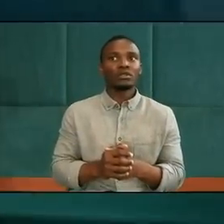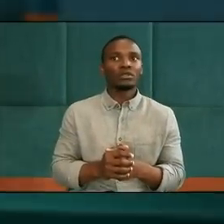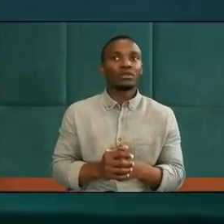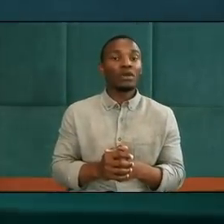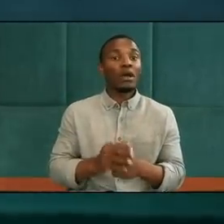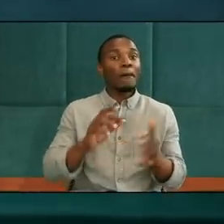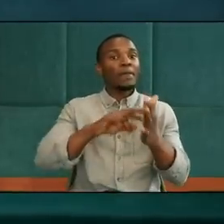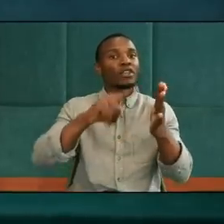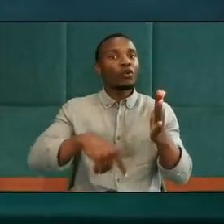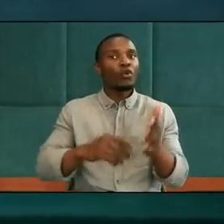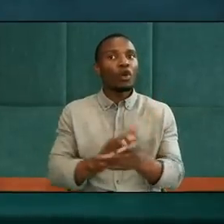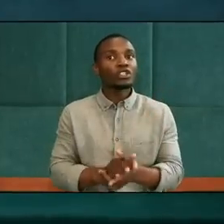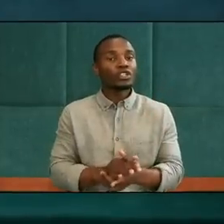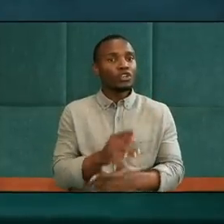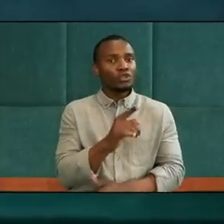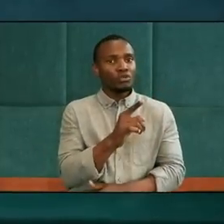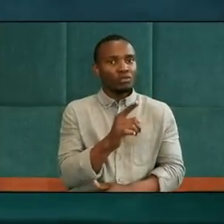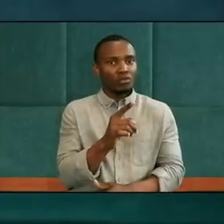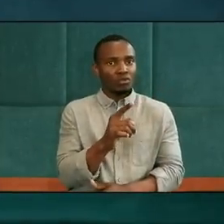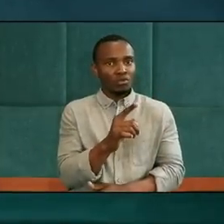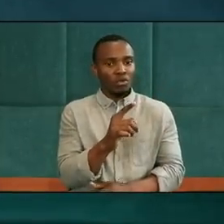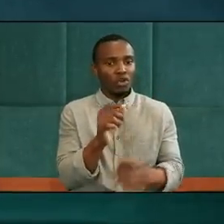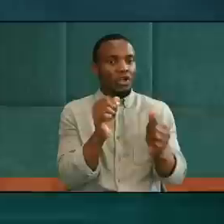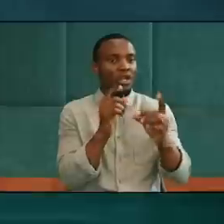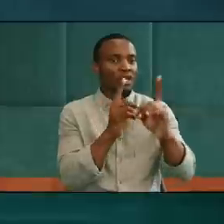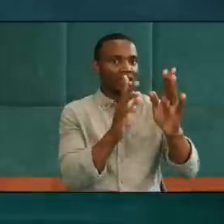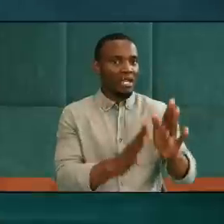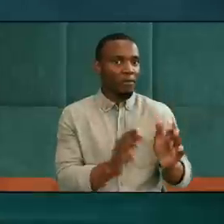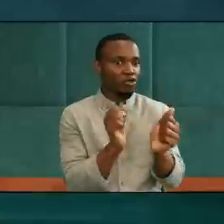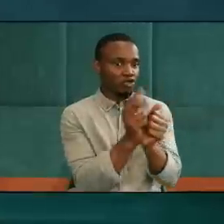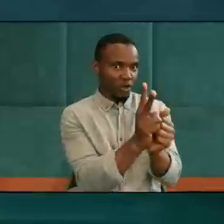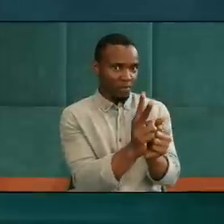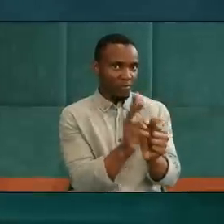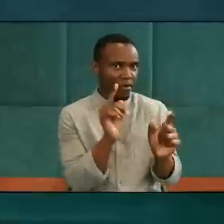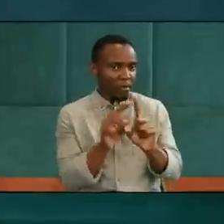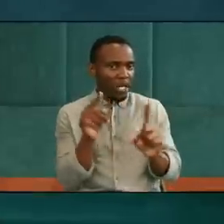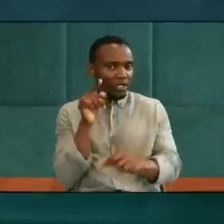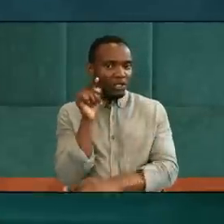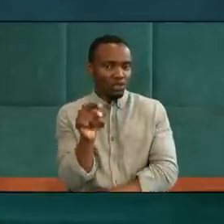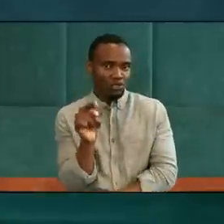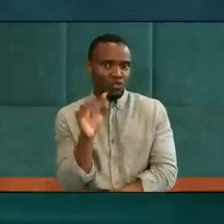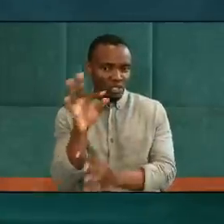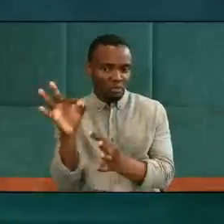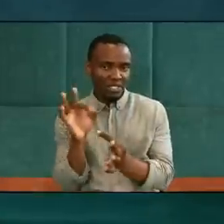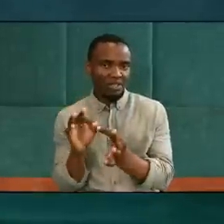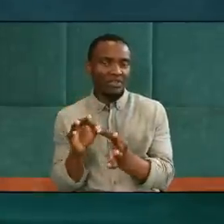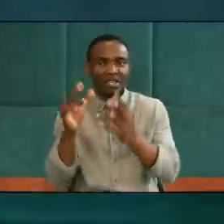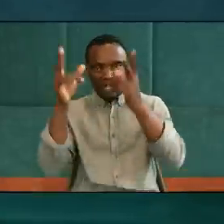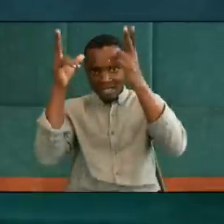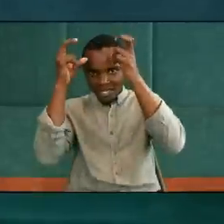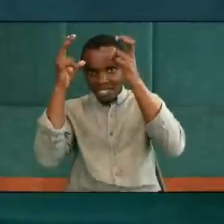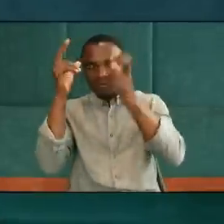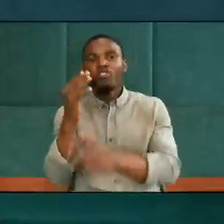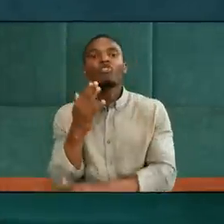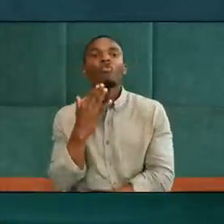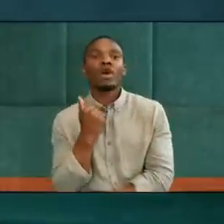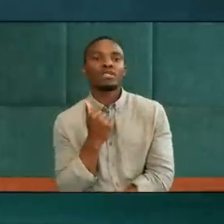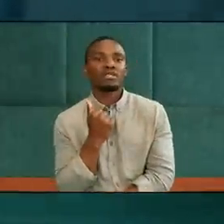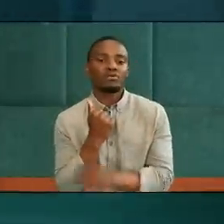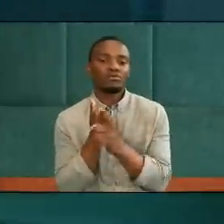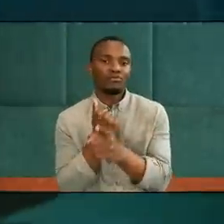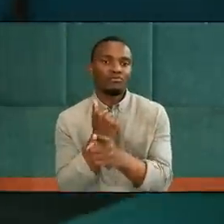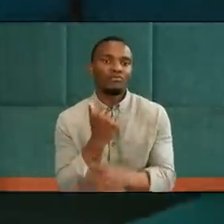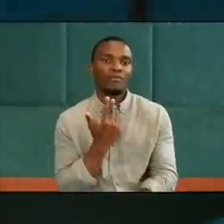watch me, preacher. There are 12 of you on the team, and it is you Satan wants.